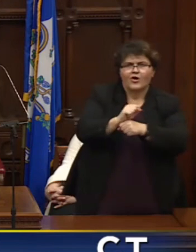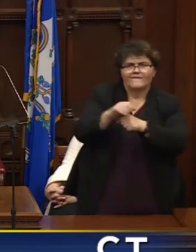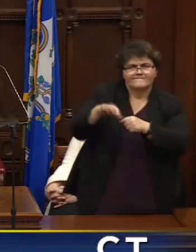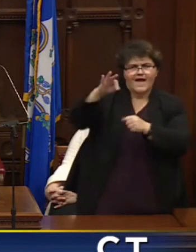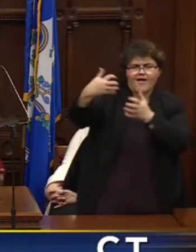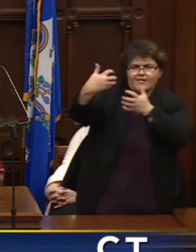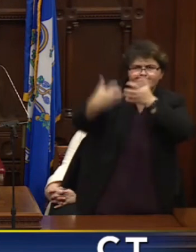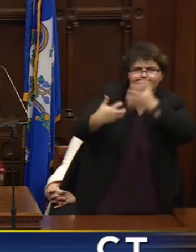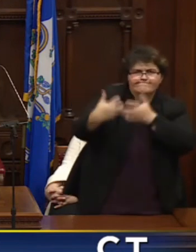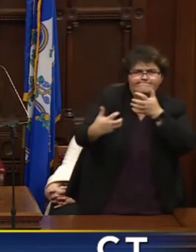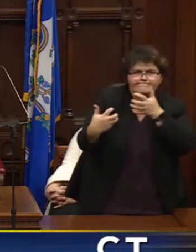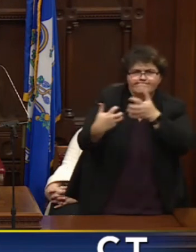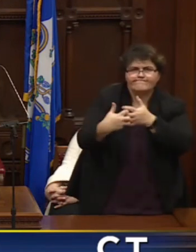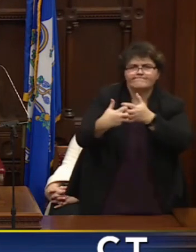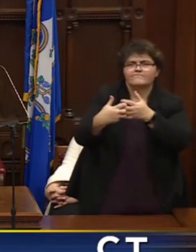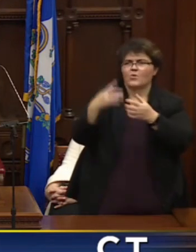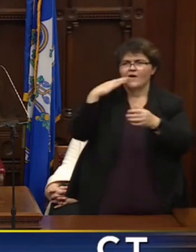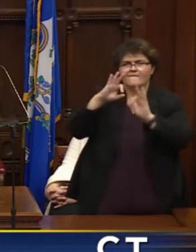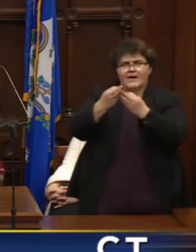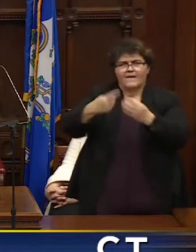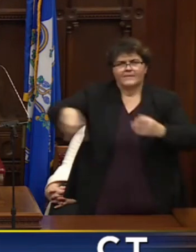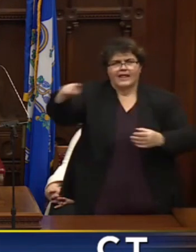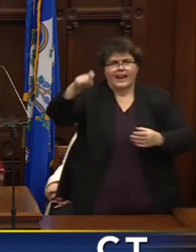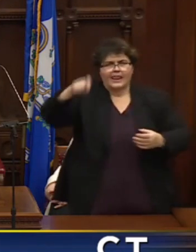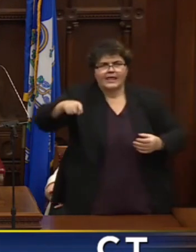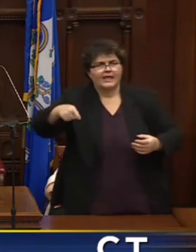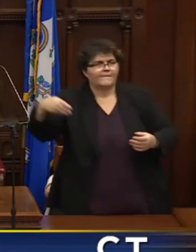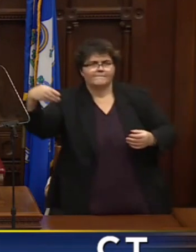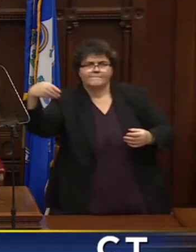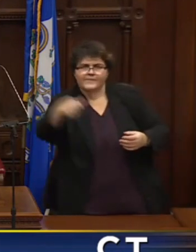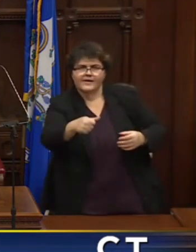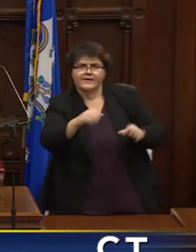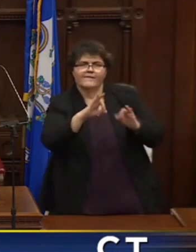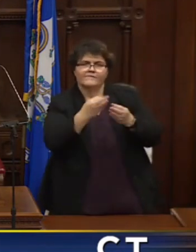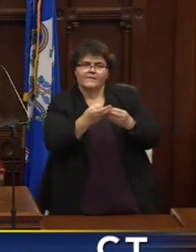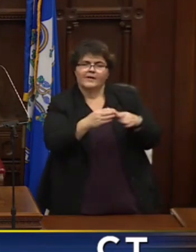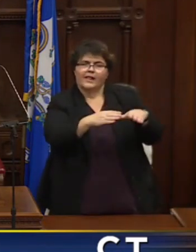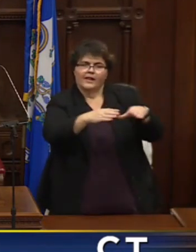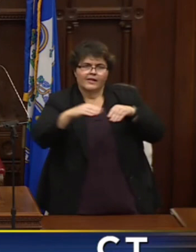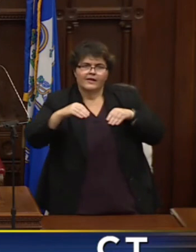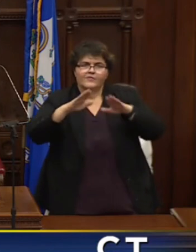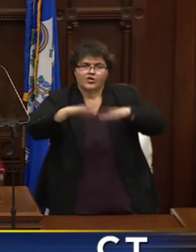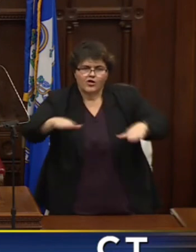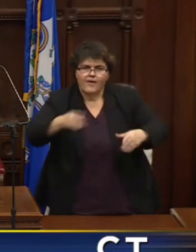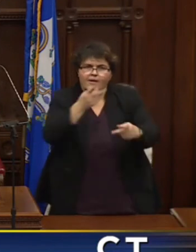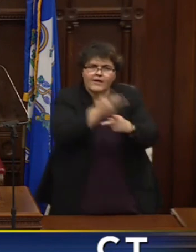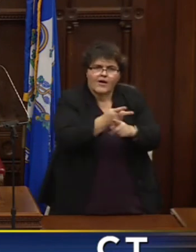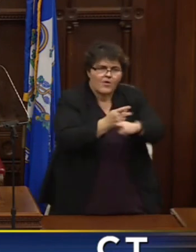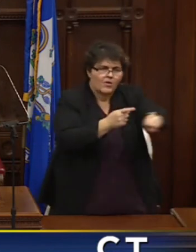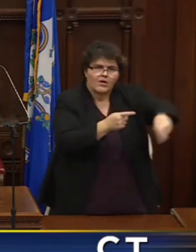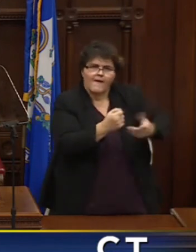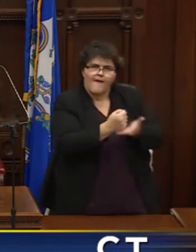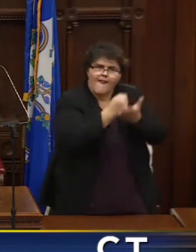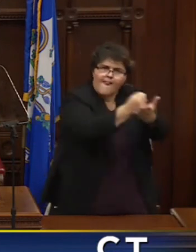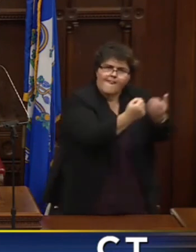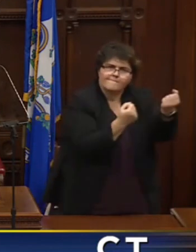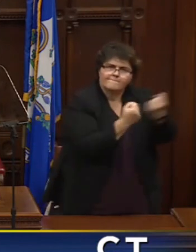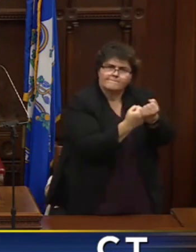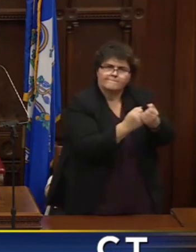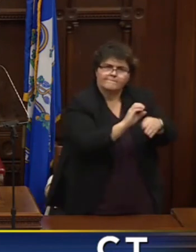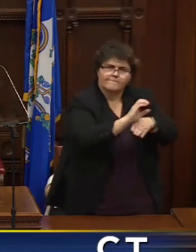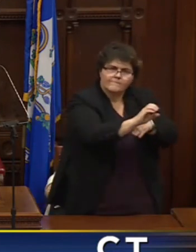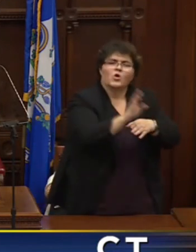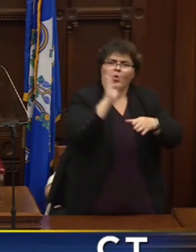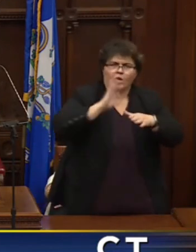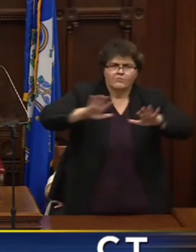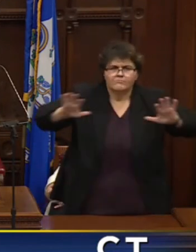paid family and medical leave, expanded child care, paid sick days. These initiatives help young families get back to work and stay